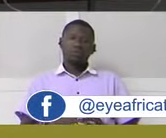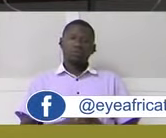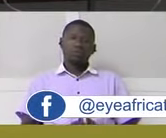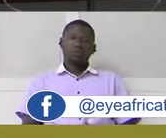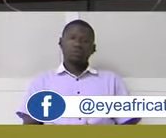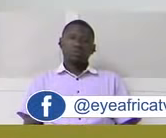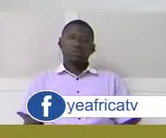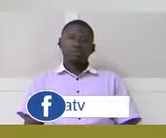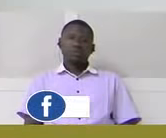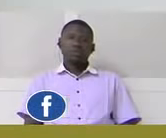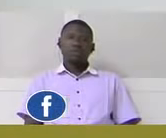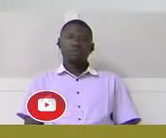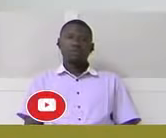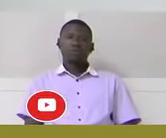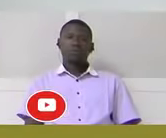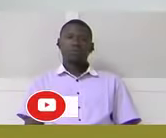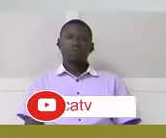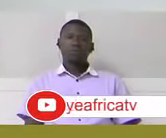Okay.